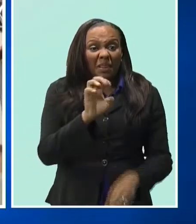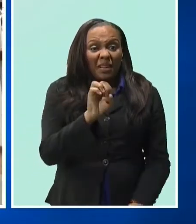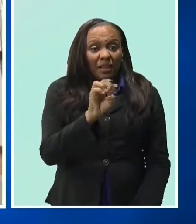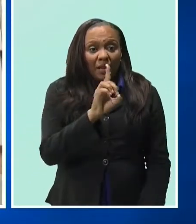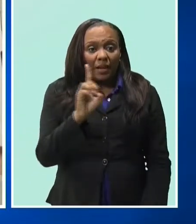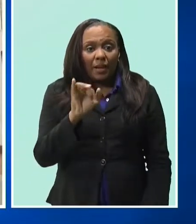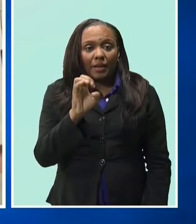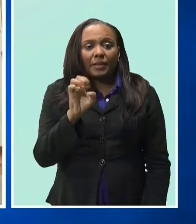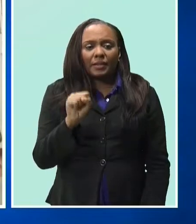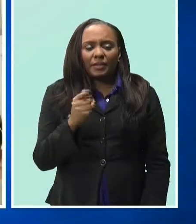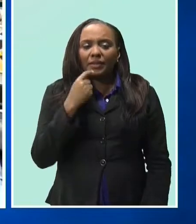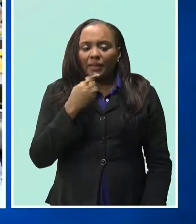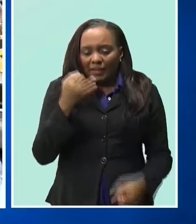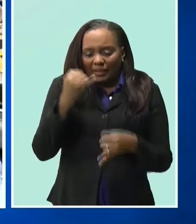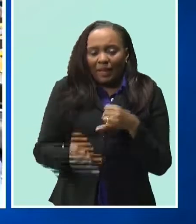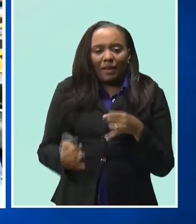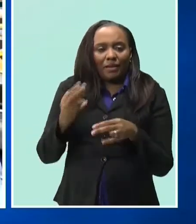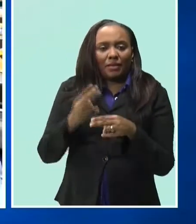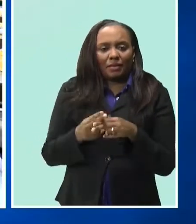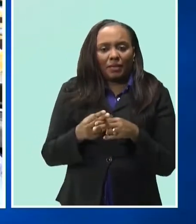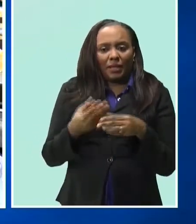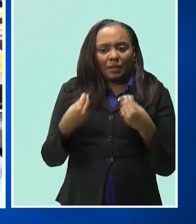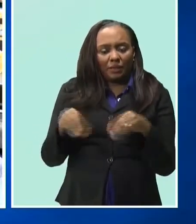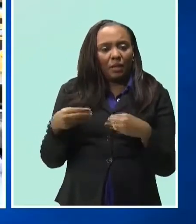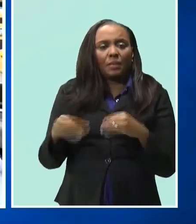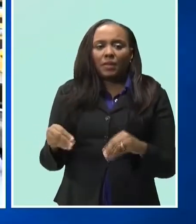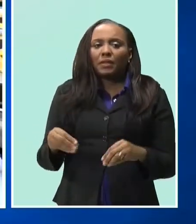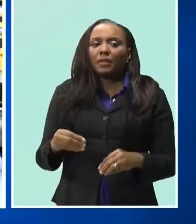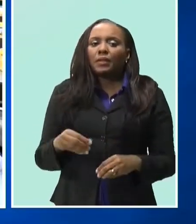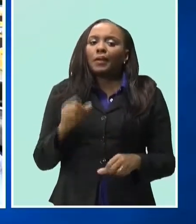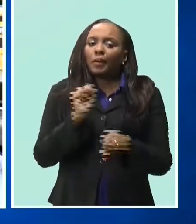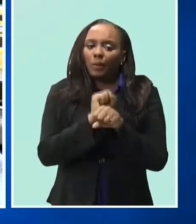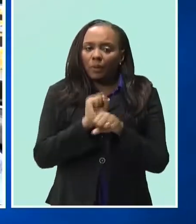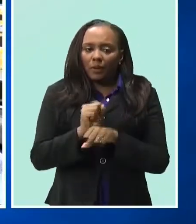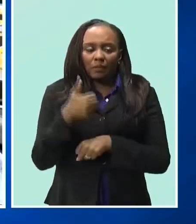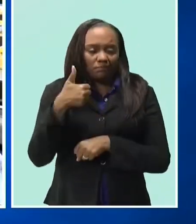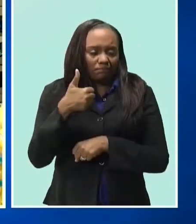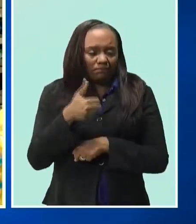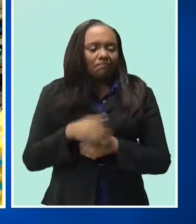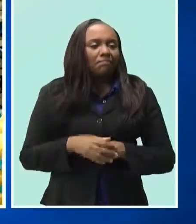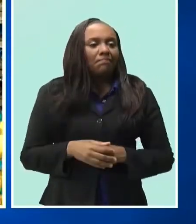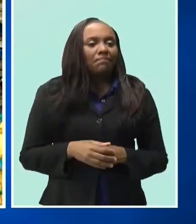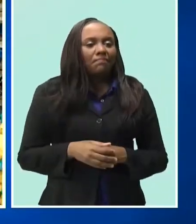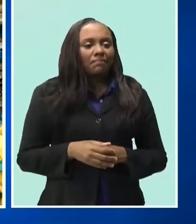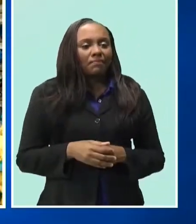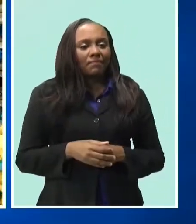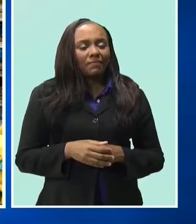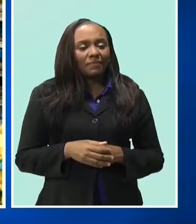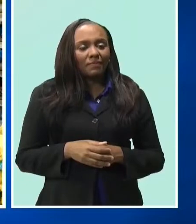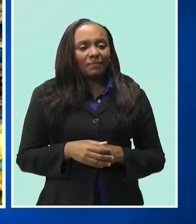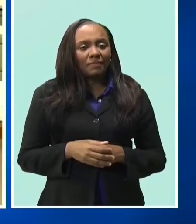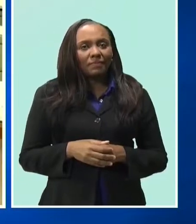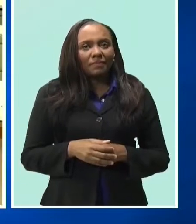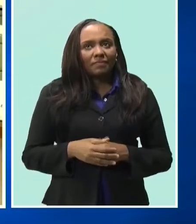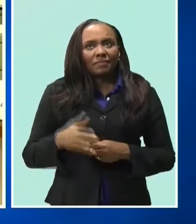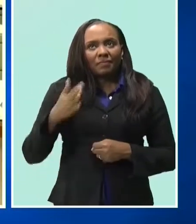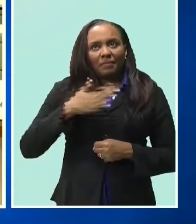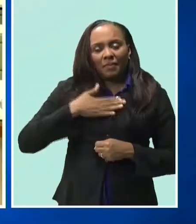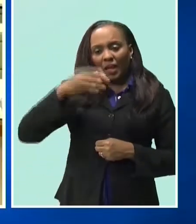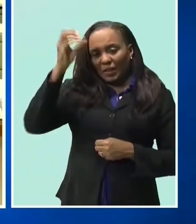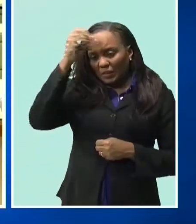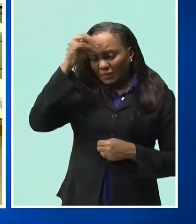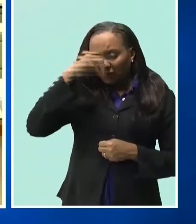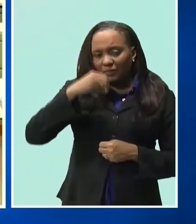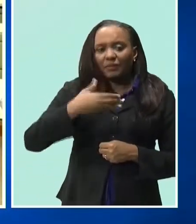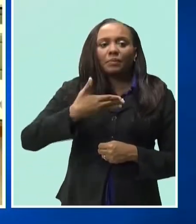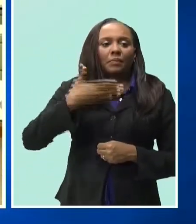was introduced last week in light of the COVID-19 pandemic, has been working well. In my opinion, this